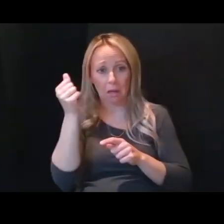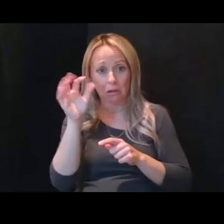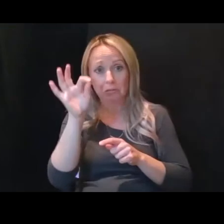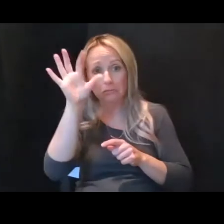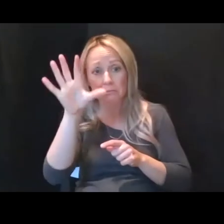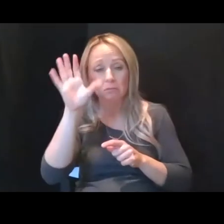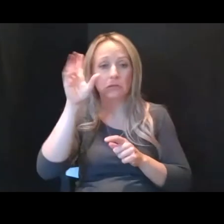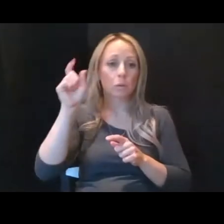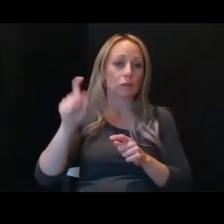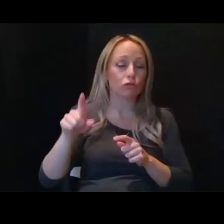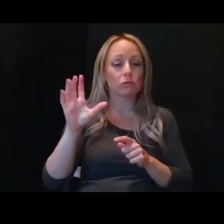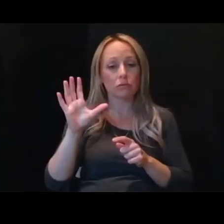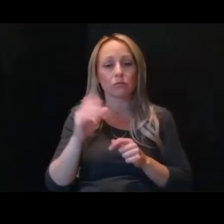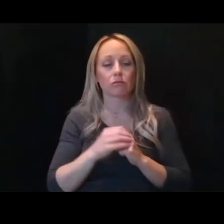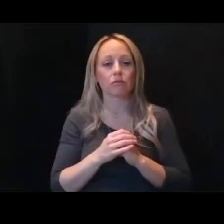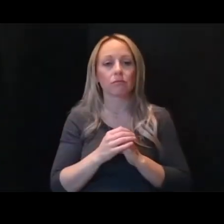in here.